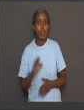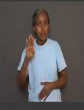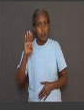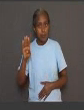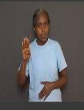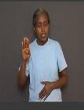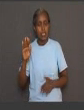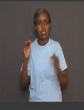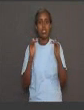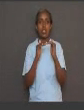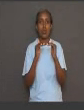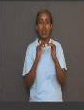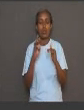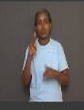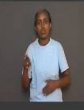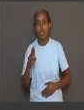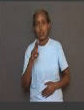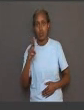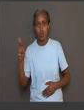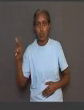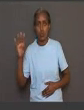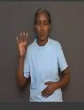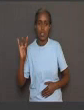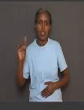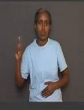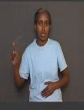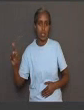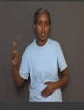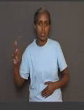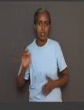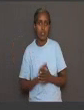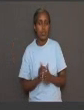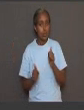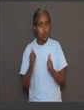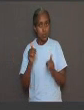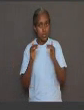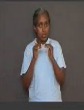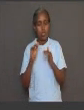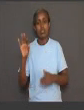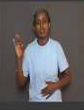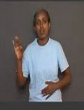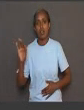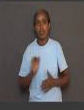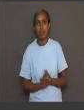B is equal to the square root of 81, which is 9.